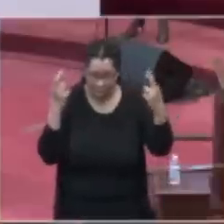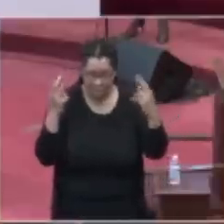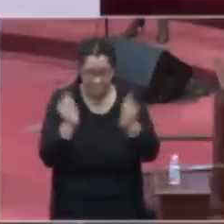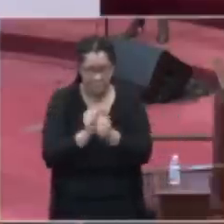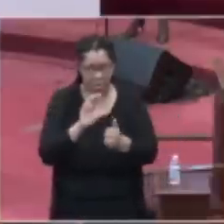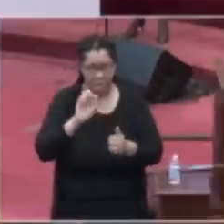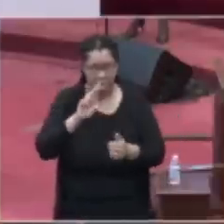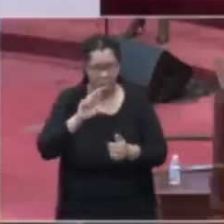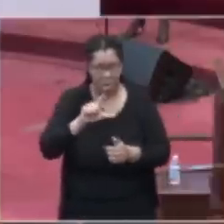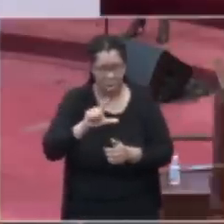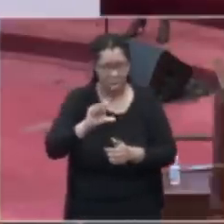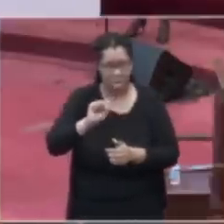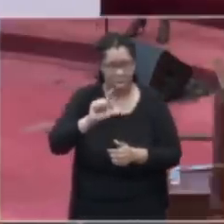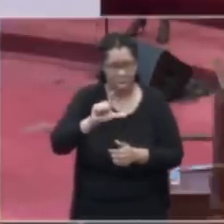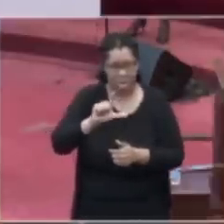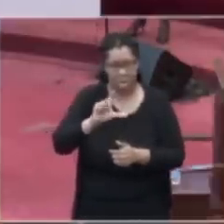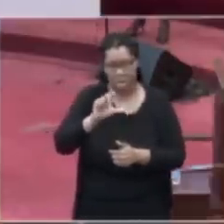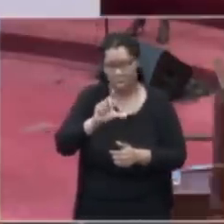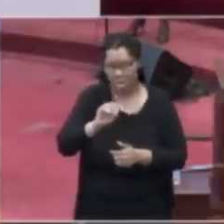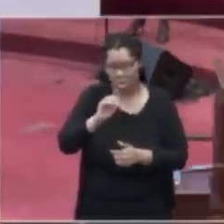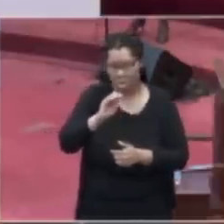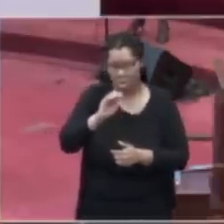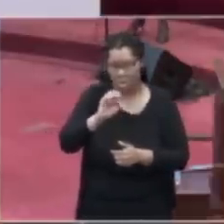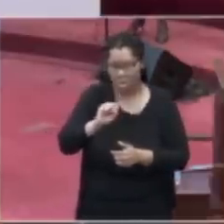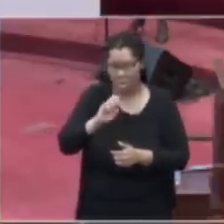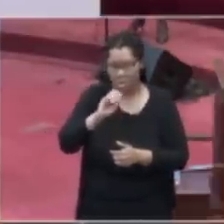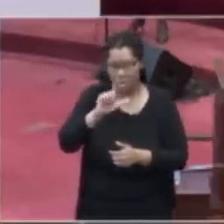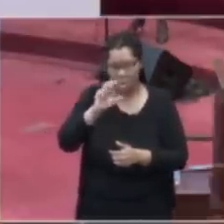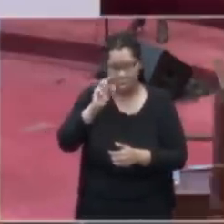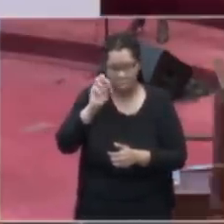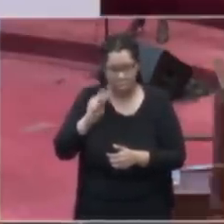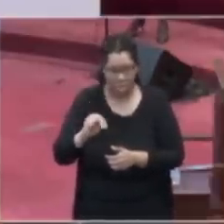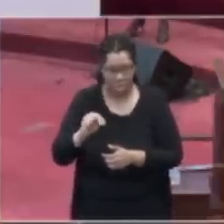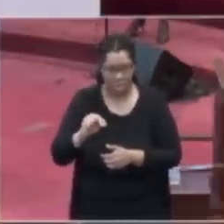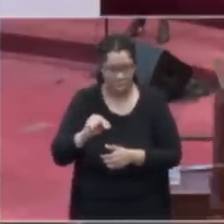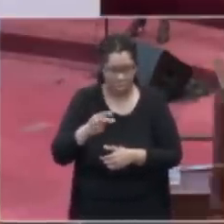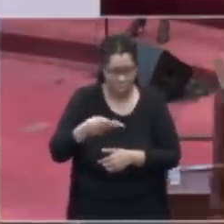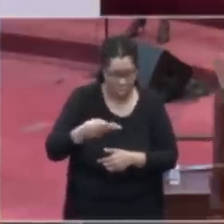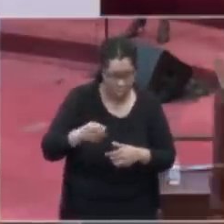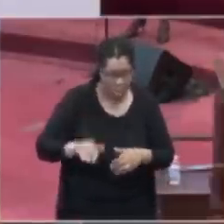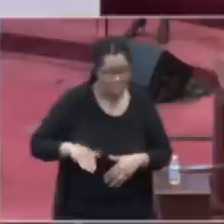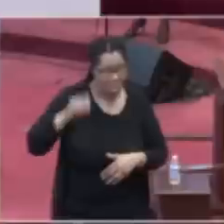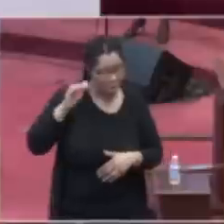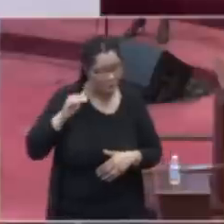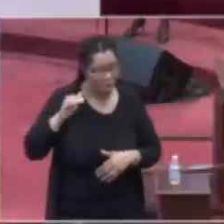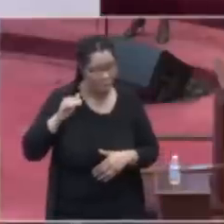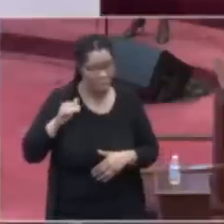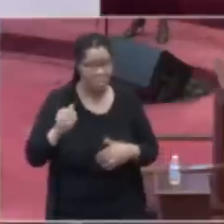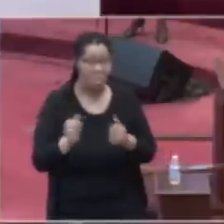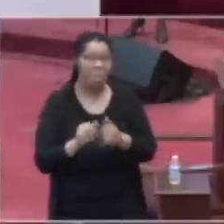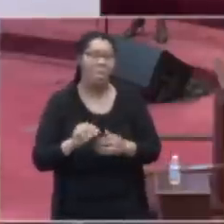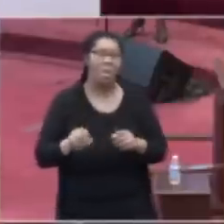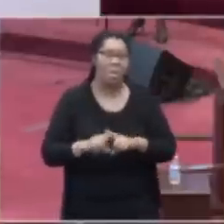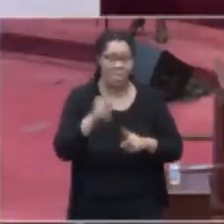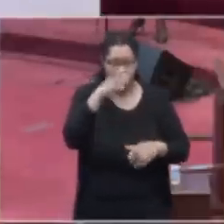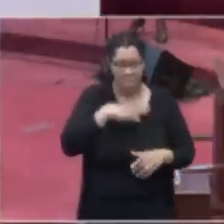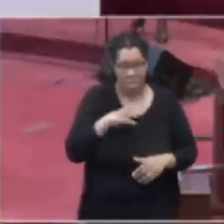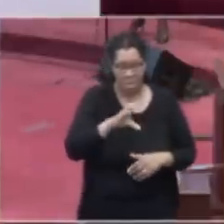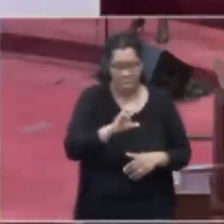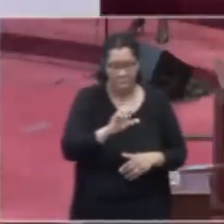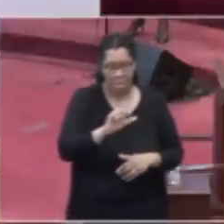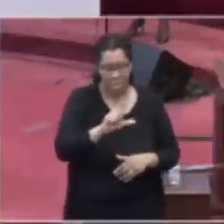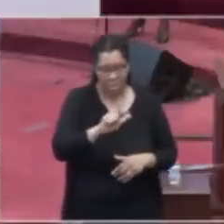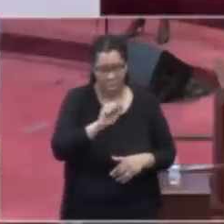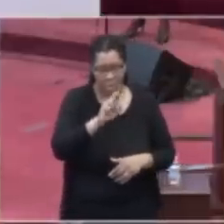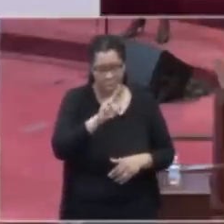grew up with me in New Psalmist. We were on staff together. He drove Claude Alexander up to York, and when church was over, I was ready to run